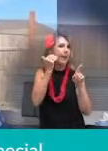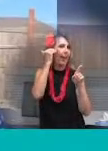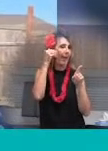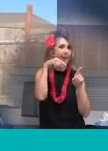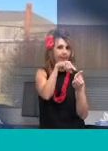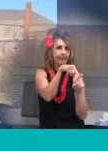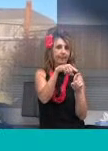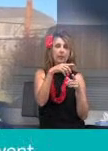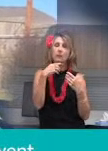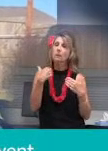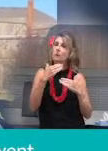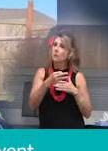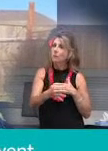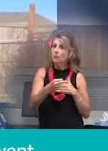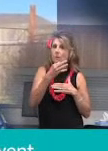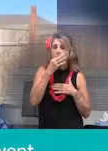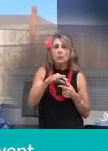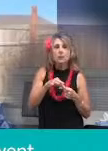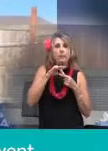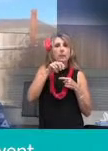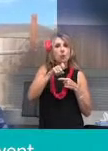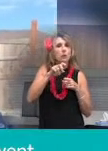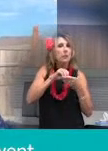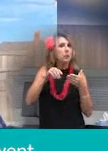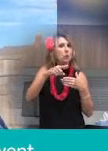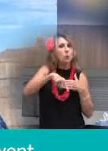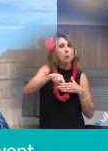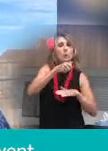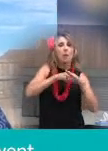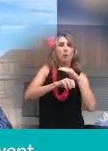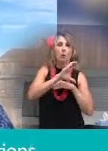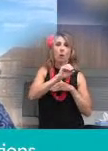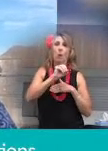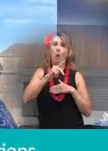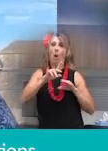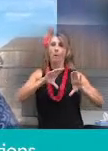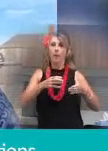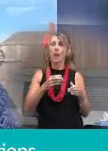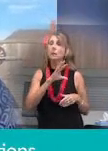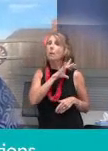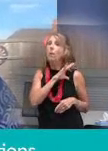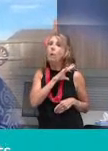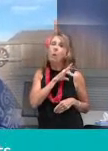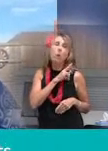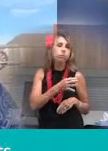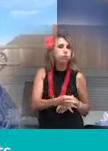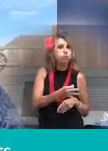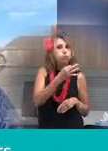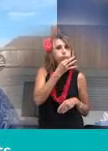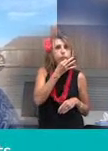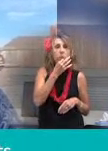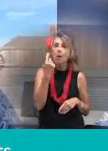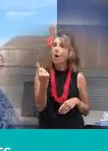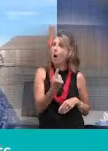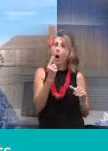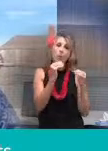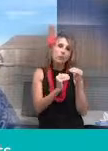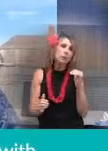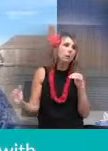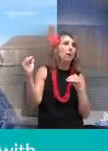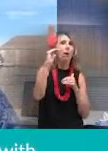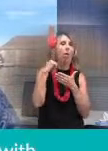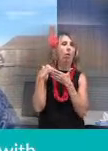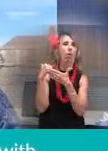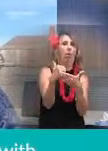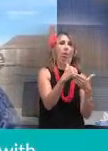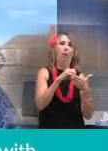in special needs in his co-op classes. He always went above and beyond the expectations required to teach his students.